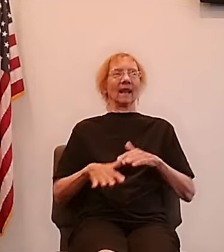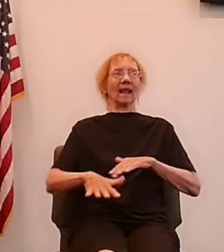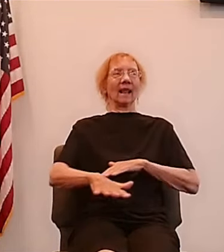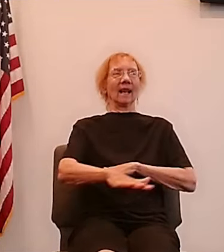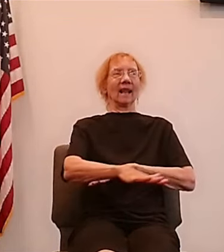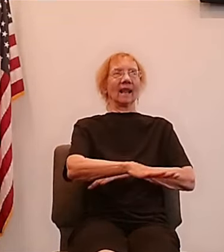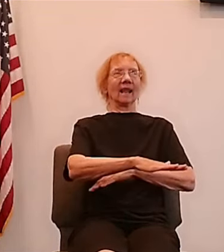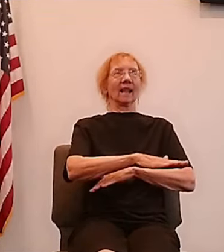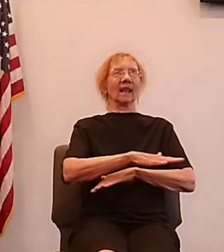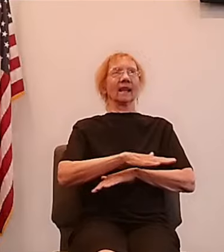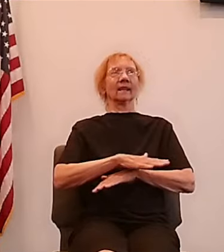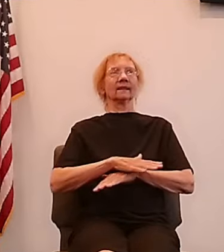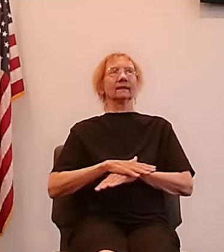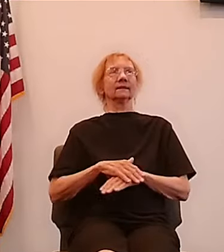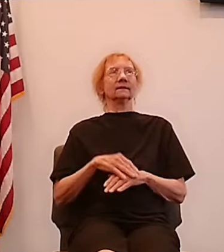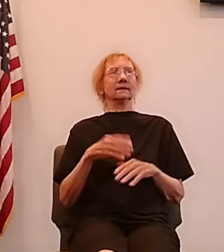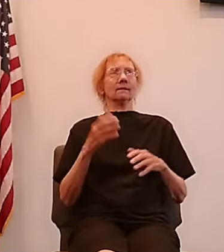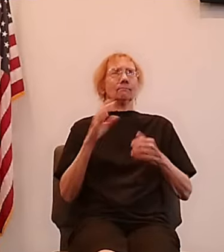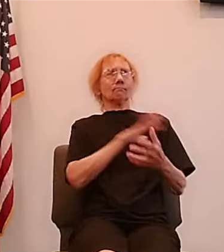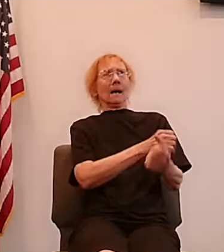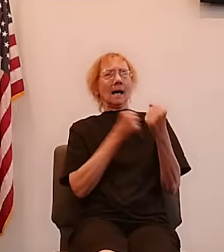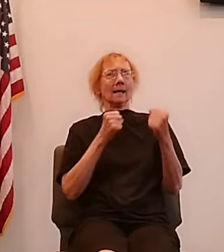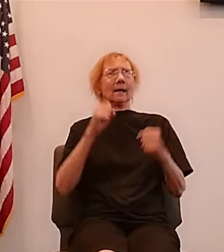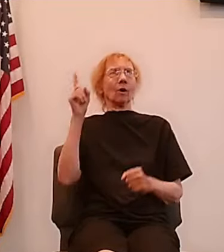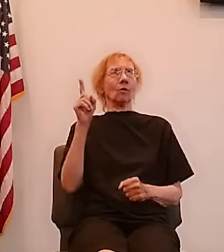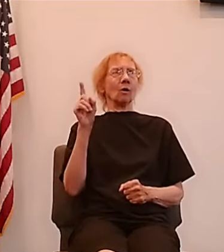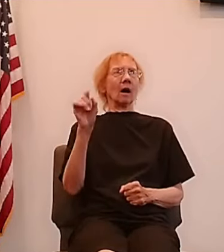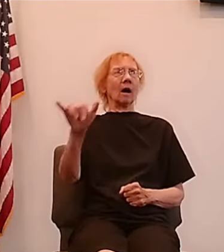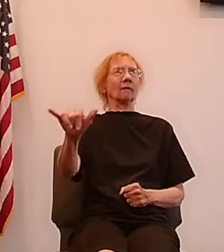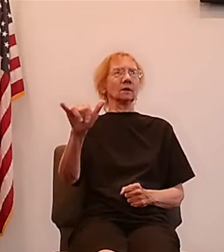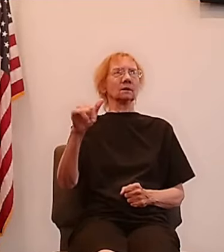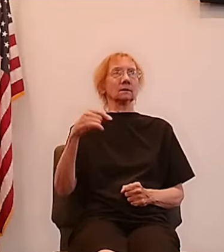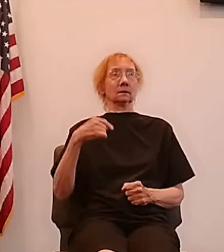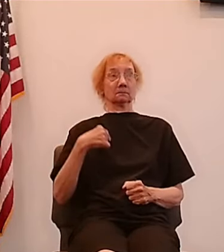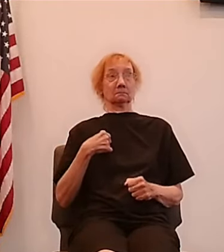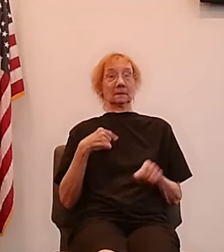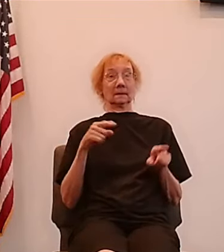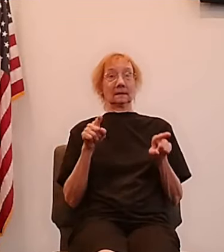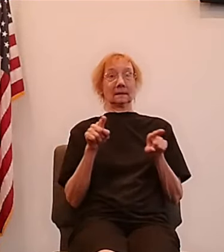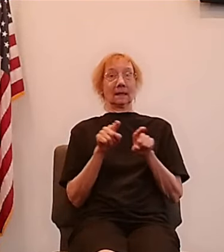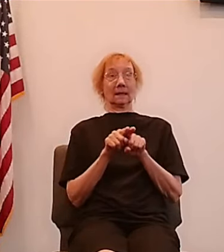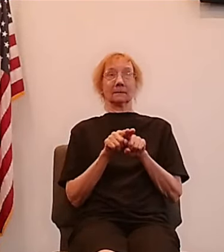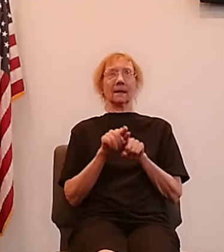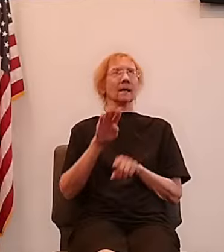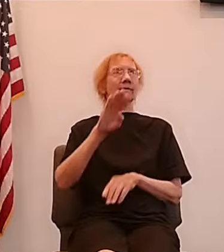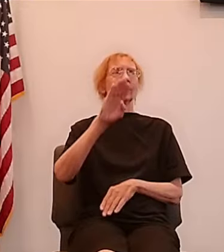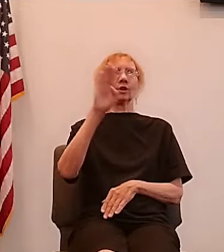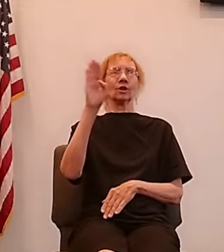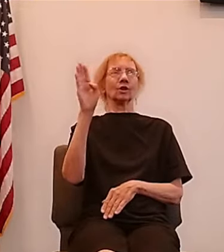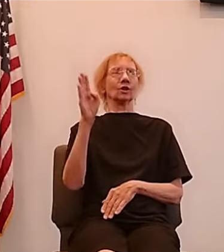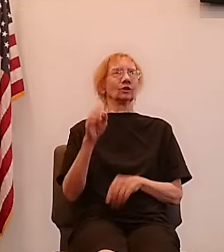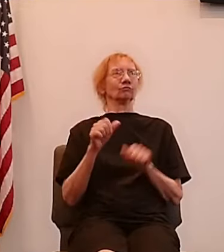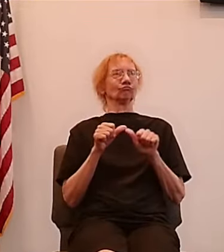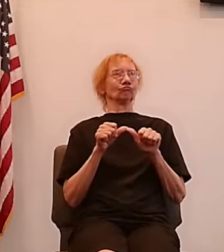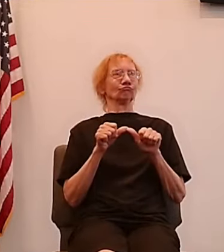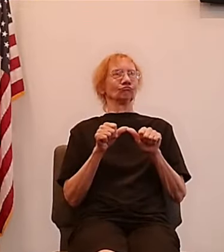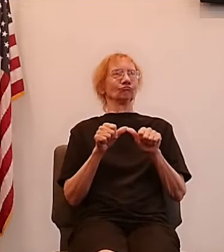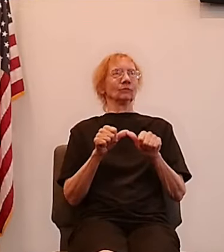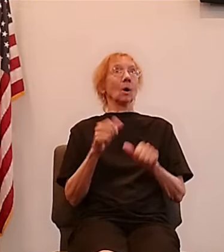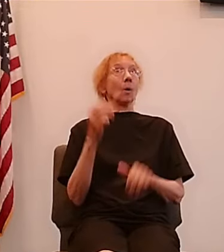clay. Almighty, forever, I will never be the same, 'cause you